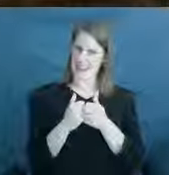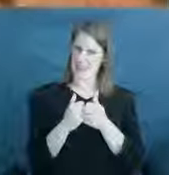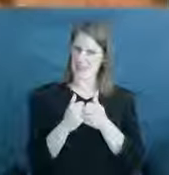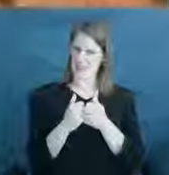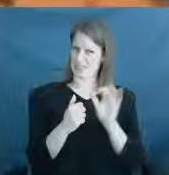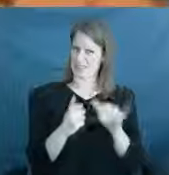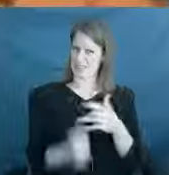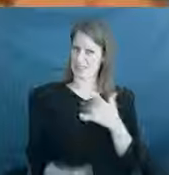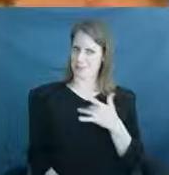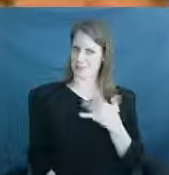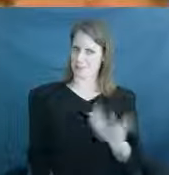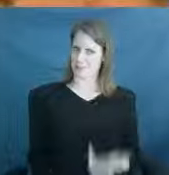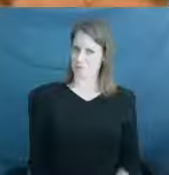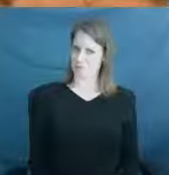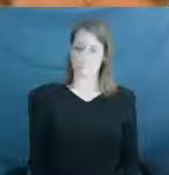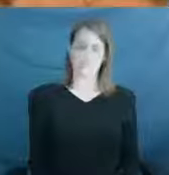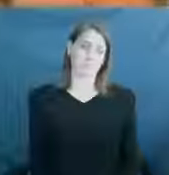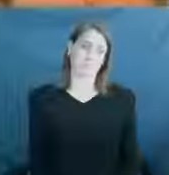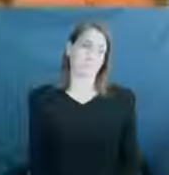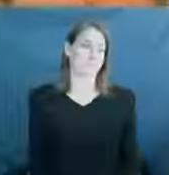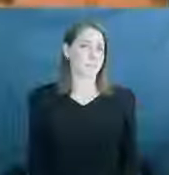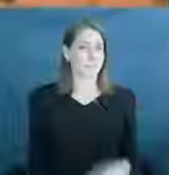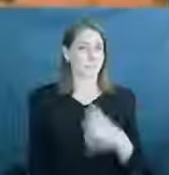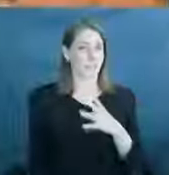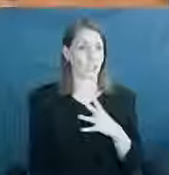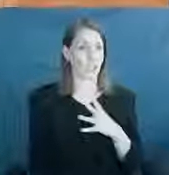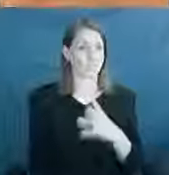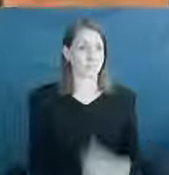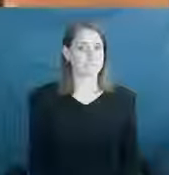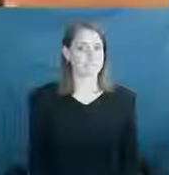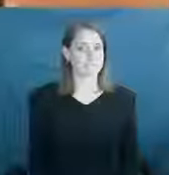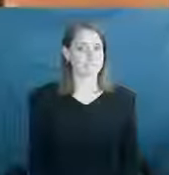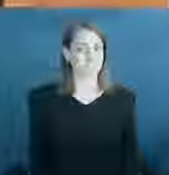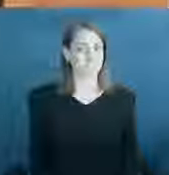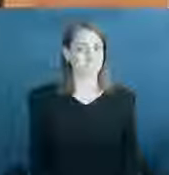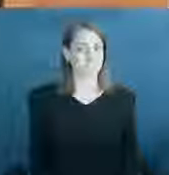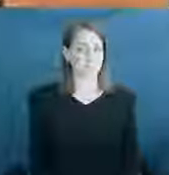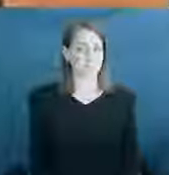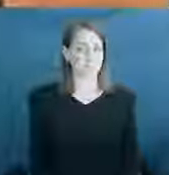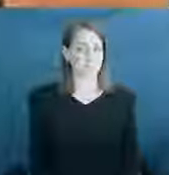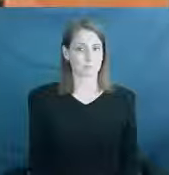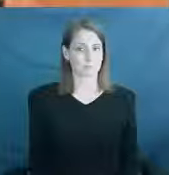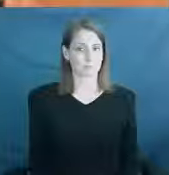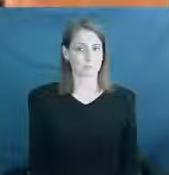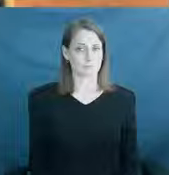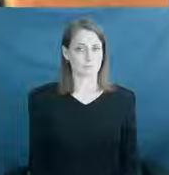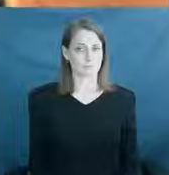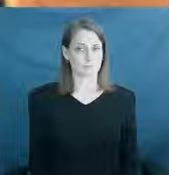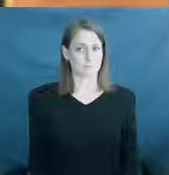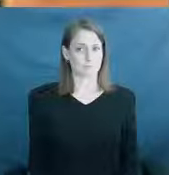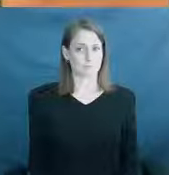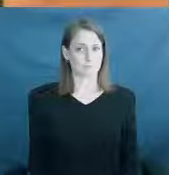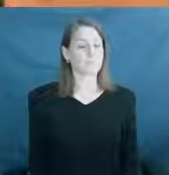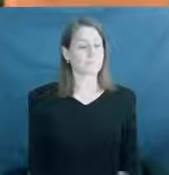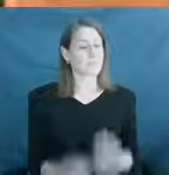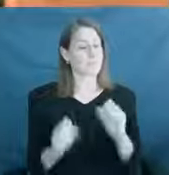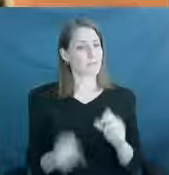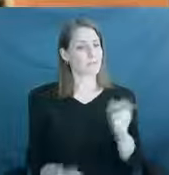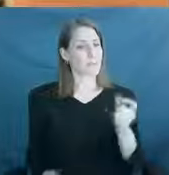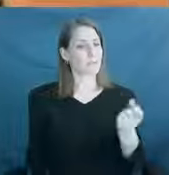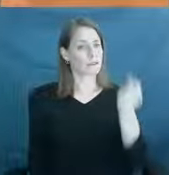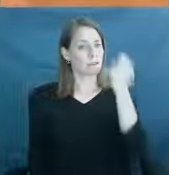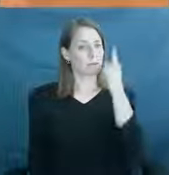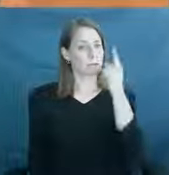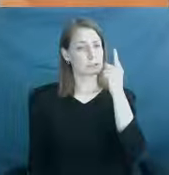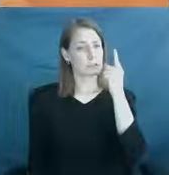one, you wouldn't see. How does all of that sit with you? Oh, it's fine. That's fine.